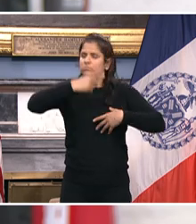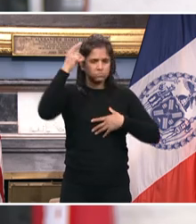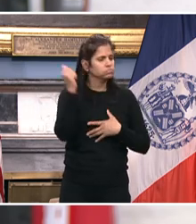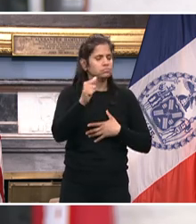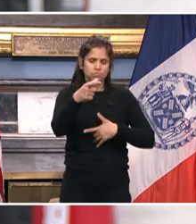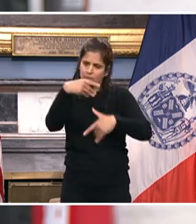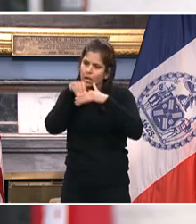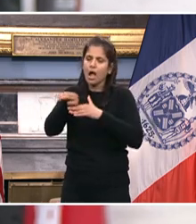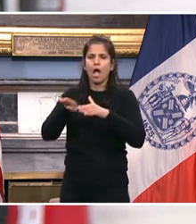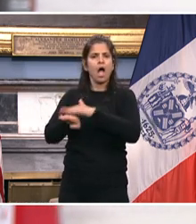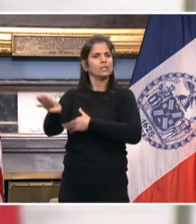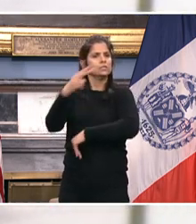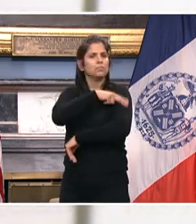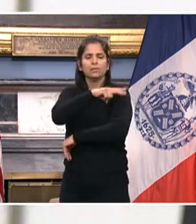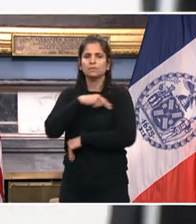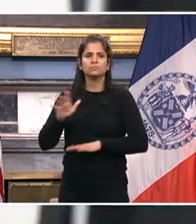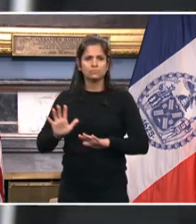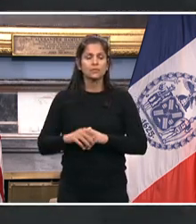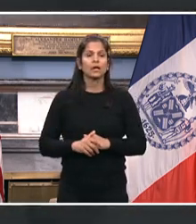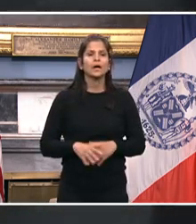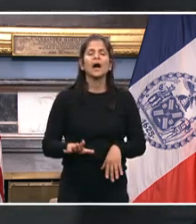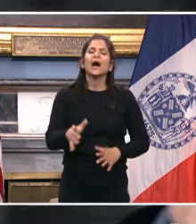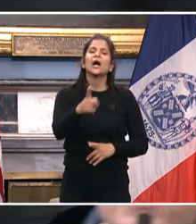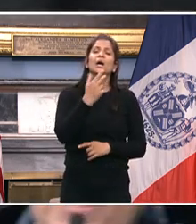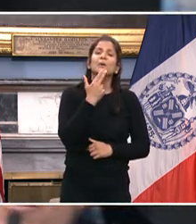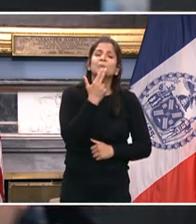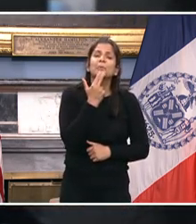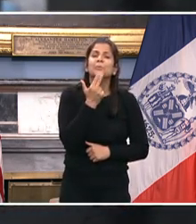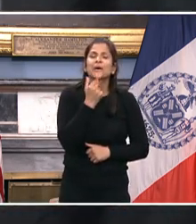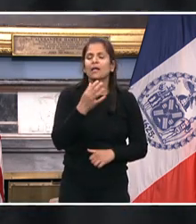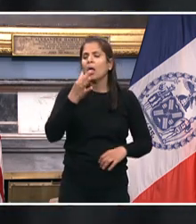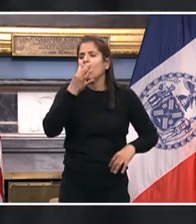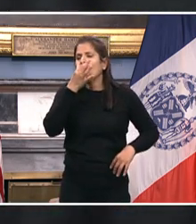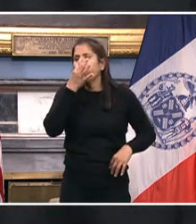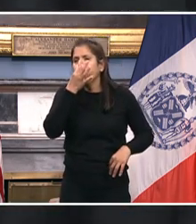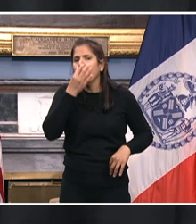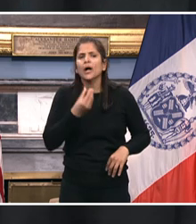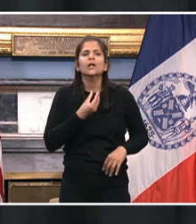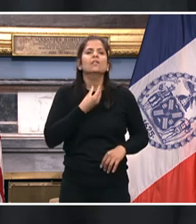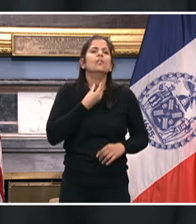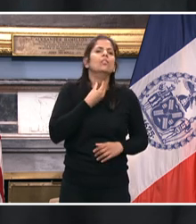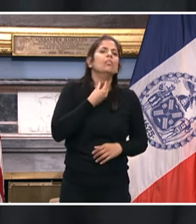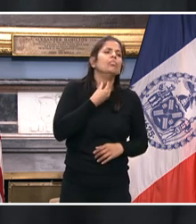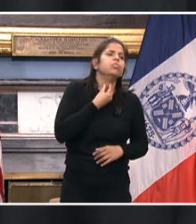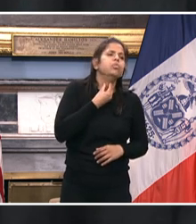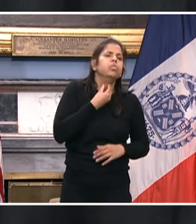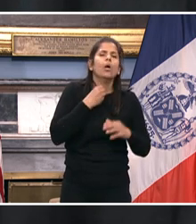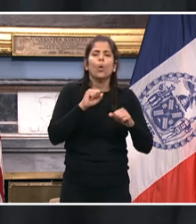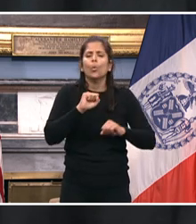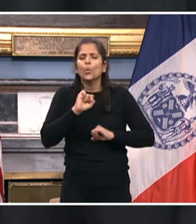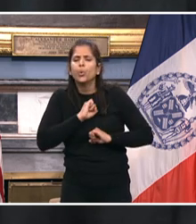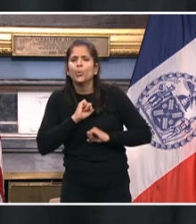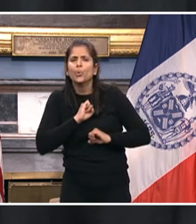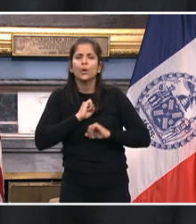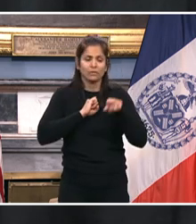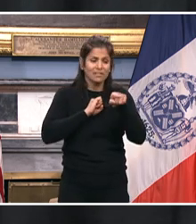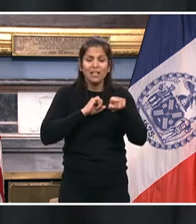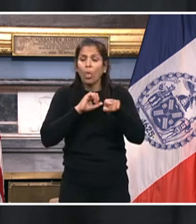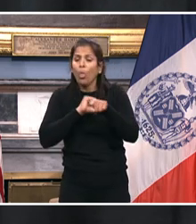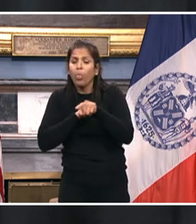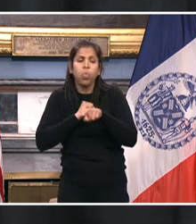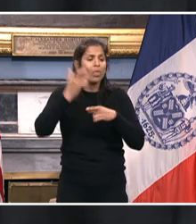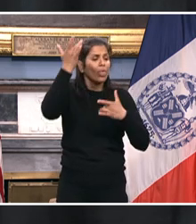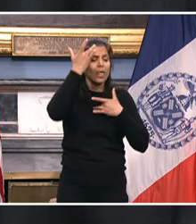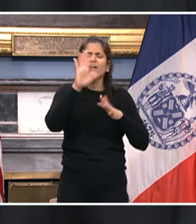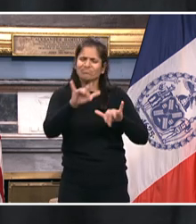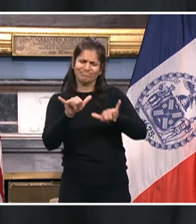think it's really an insult to our healthcare professionals. I would ask the councilman to think about the import of his words. He is suggesting